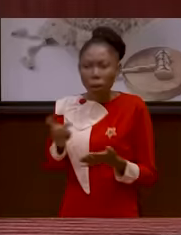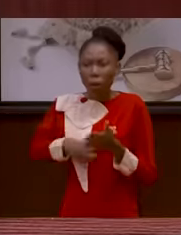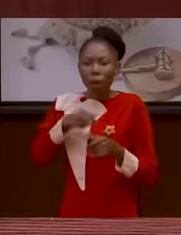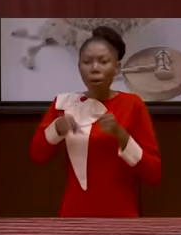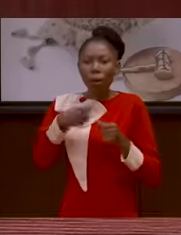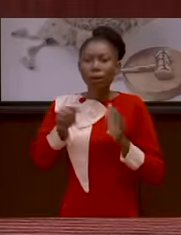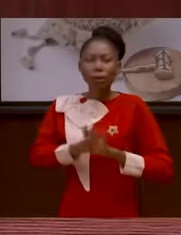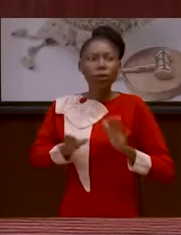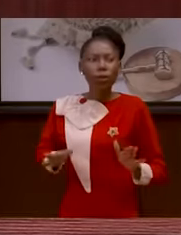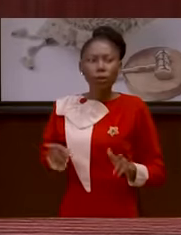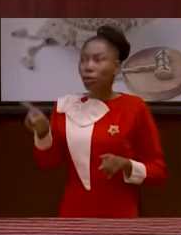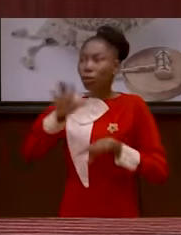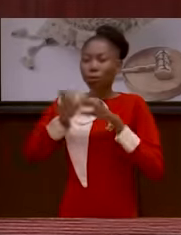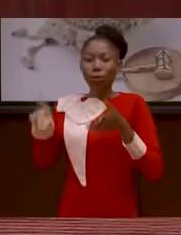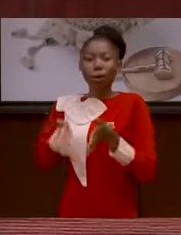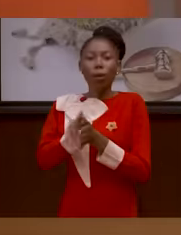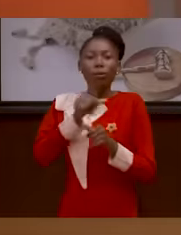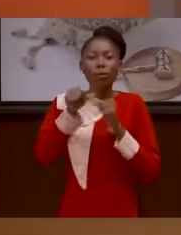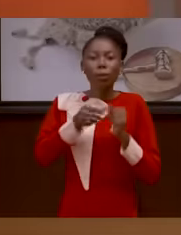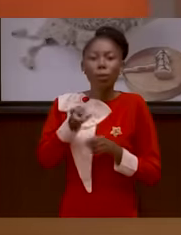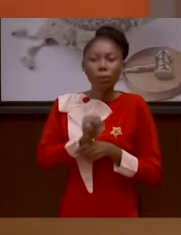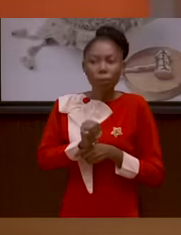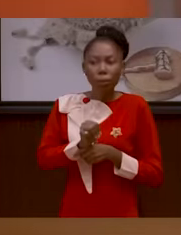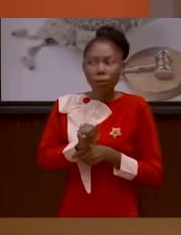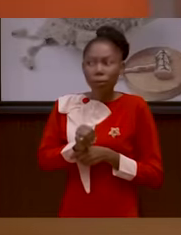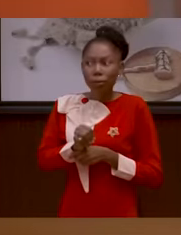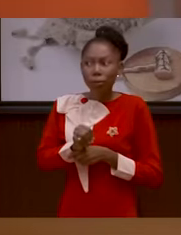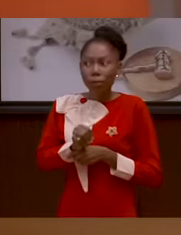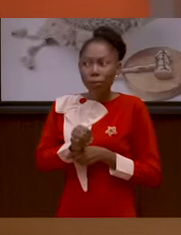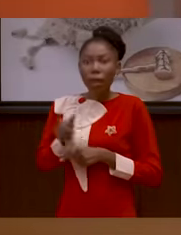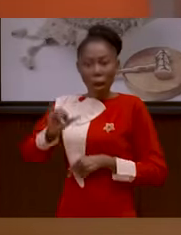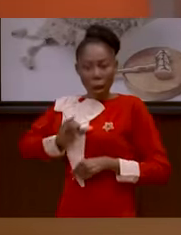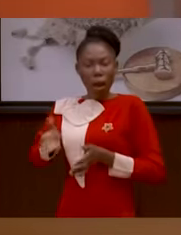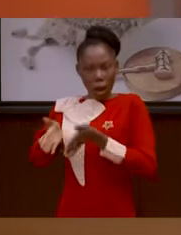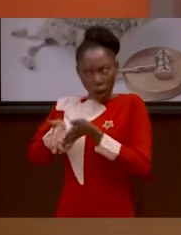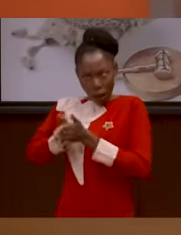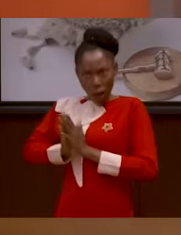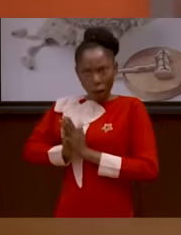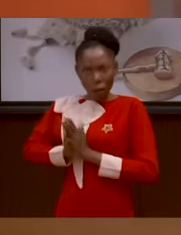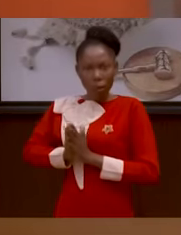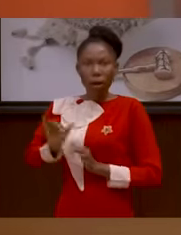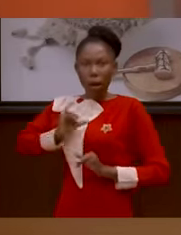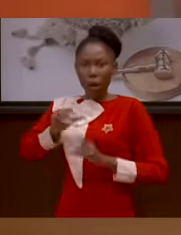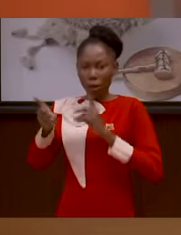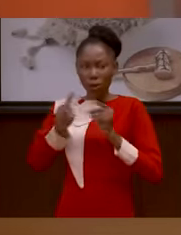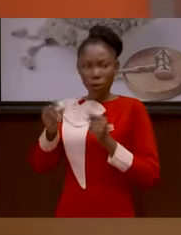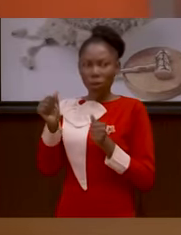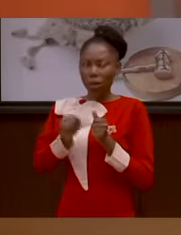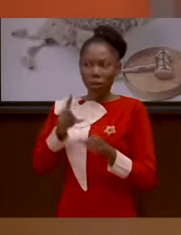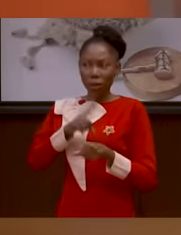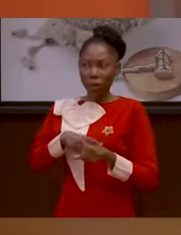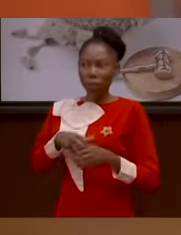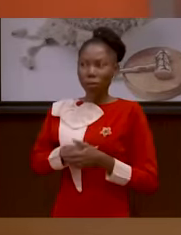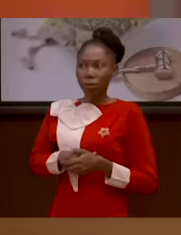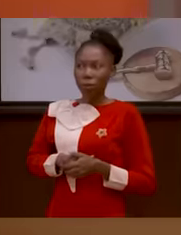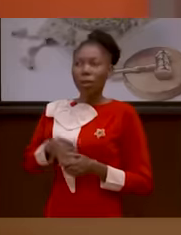children, you don't ask after the children at all? After them. You ask after them? Yes, I used to go there once in a while. When you have to speak out. I